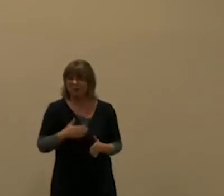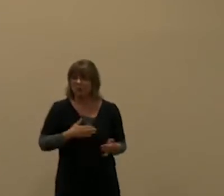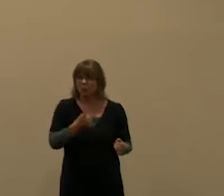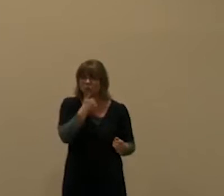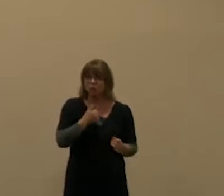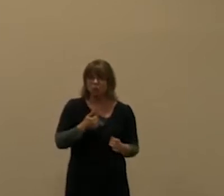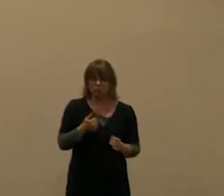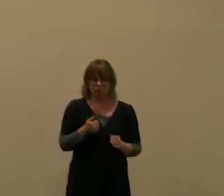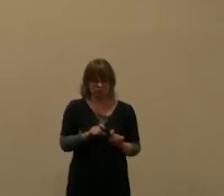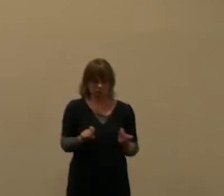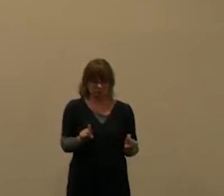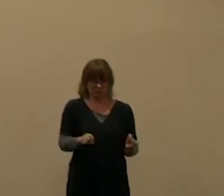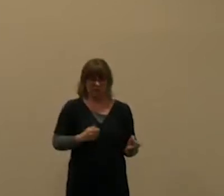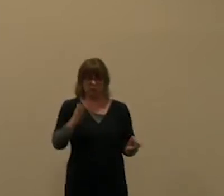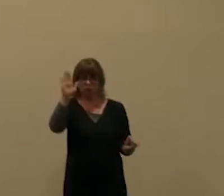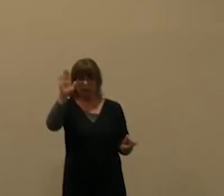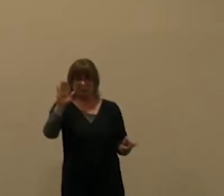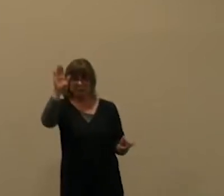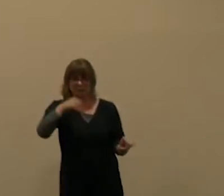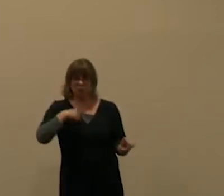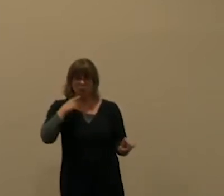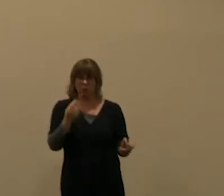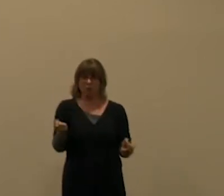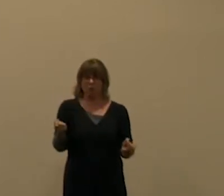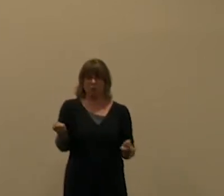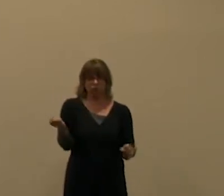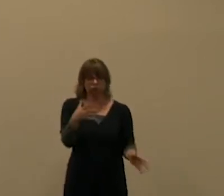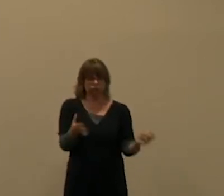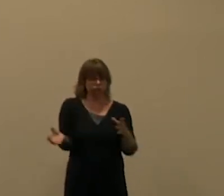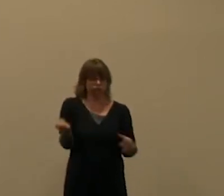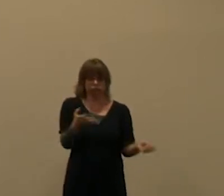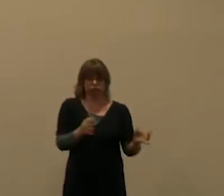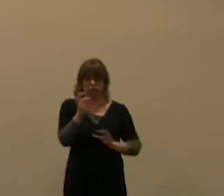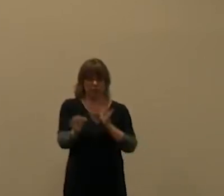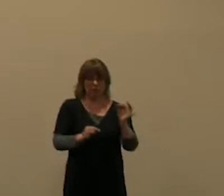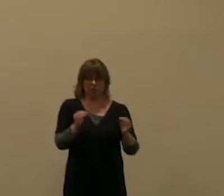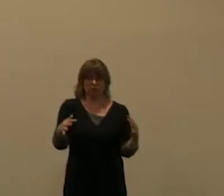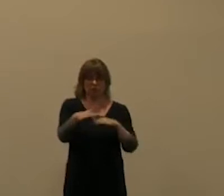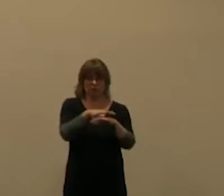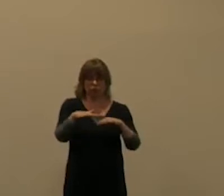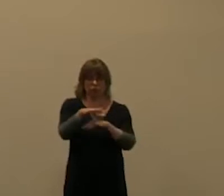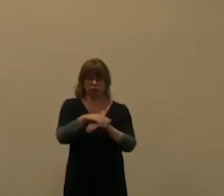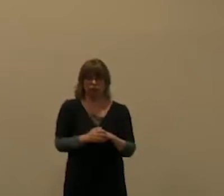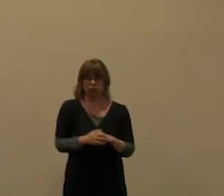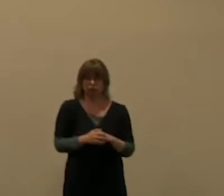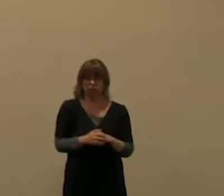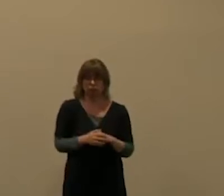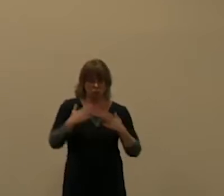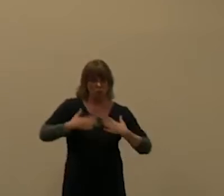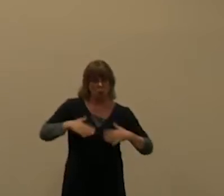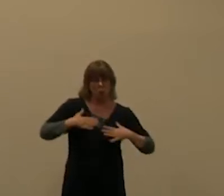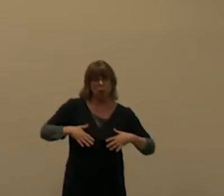raise hand feature, or is everybody just talking to each other and just asking questions? What's the dress code? I know